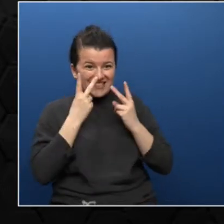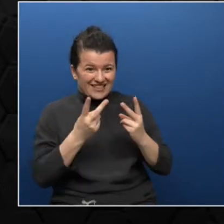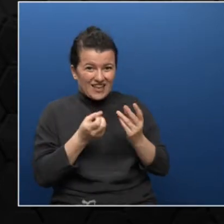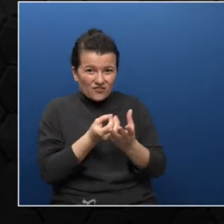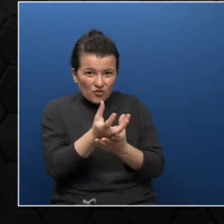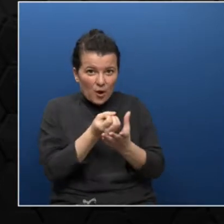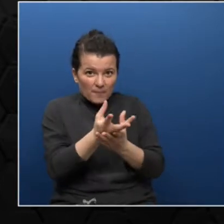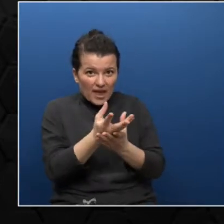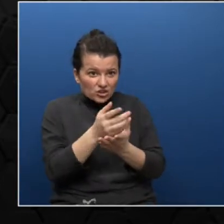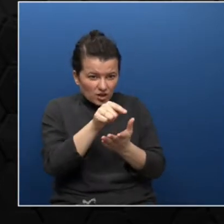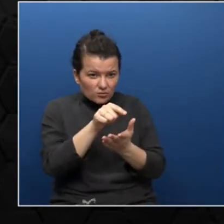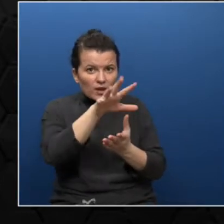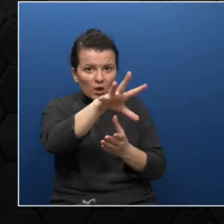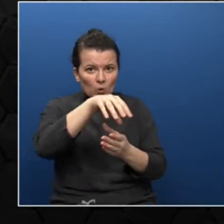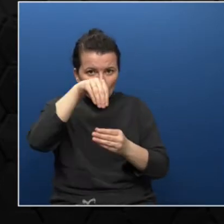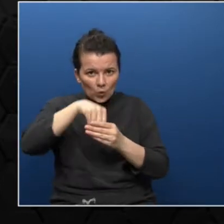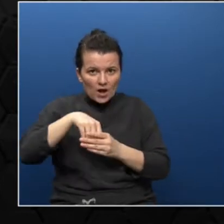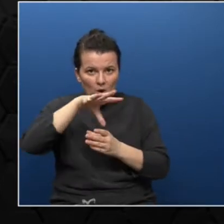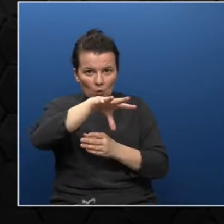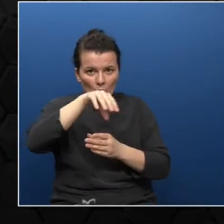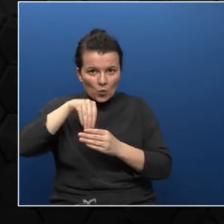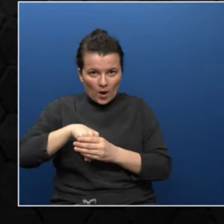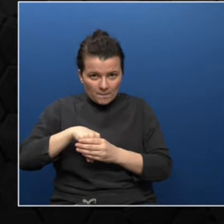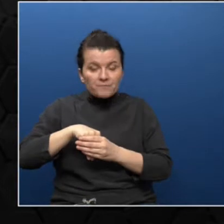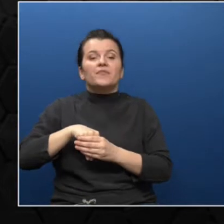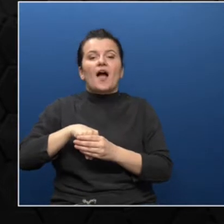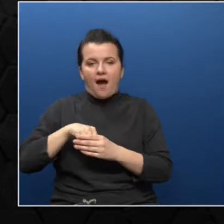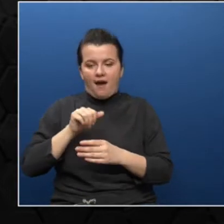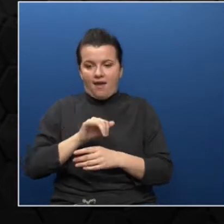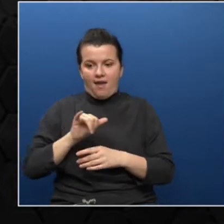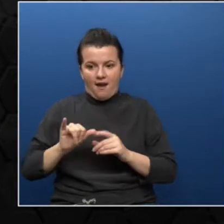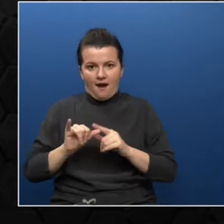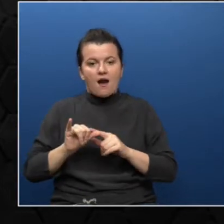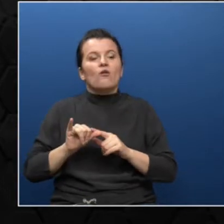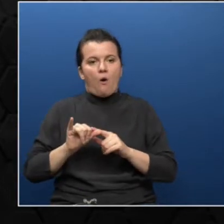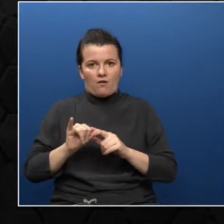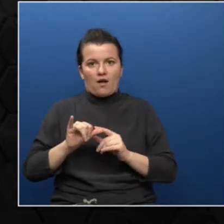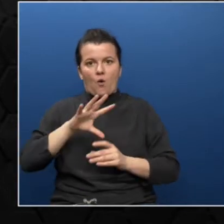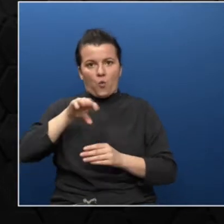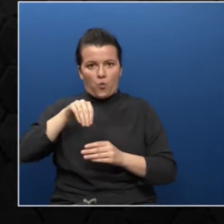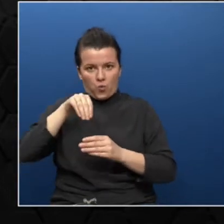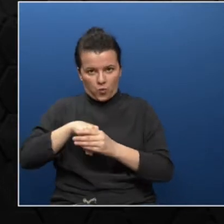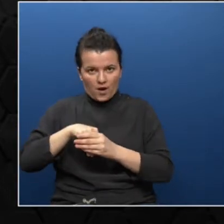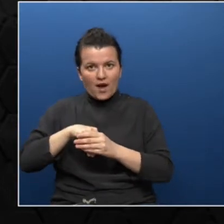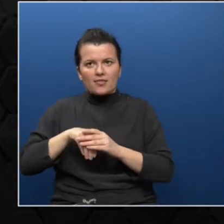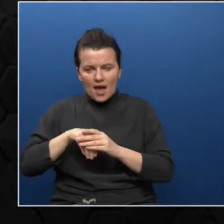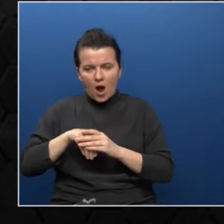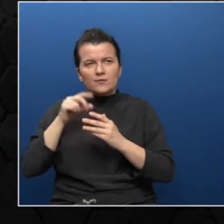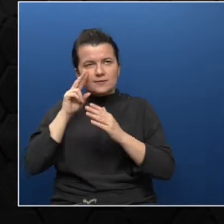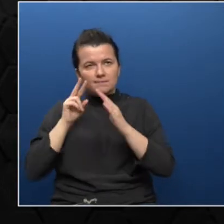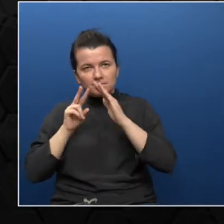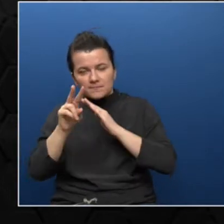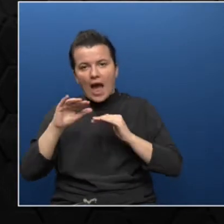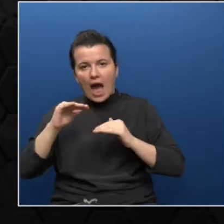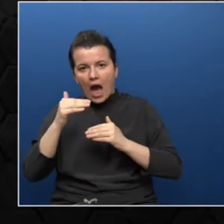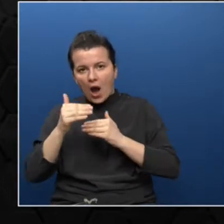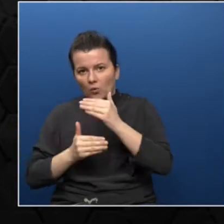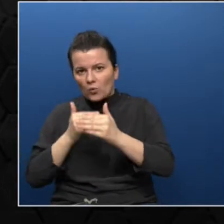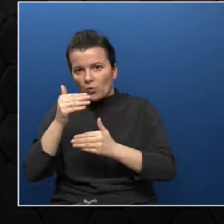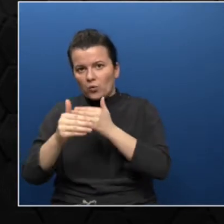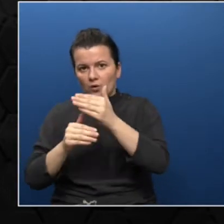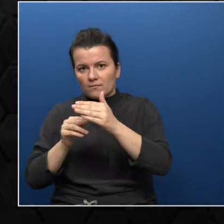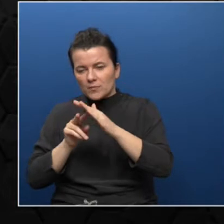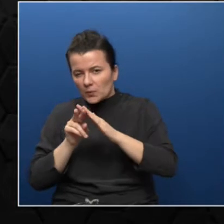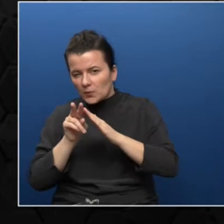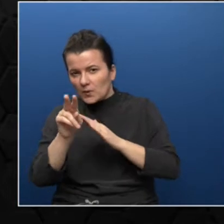try to predict what the person in the images is